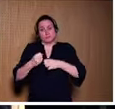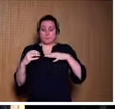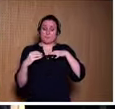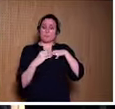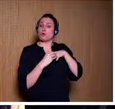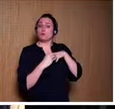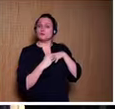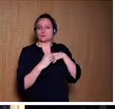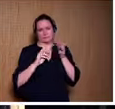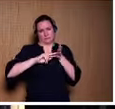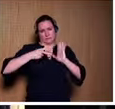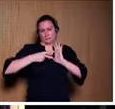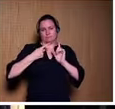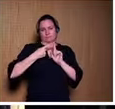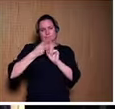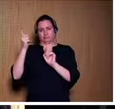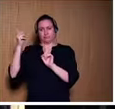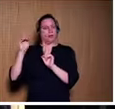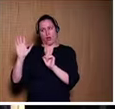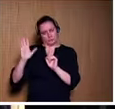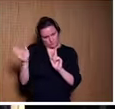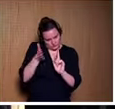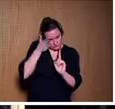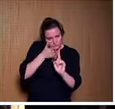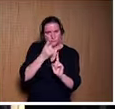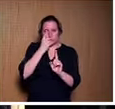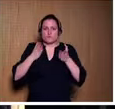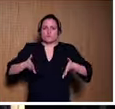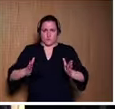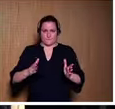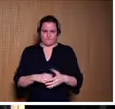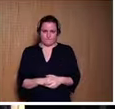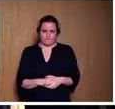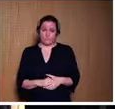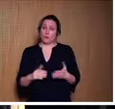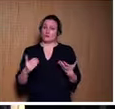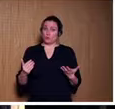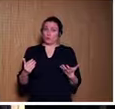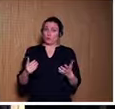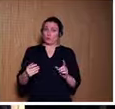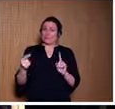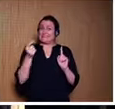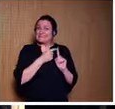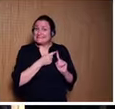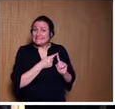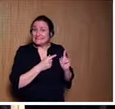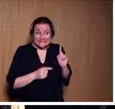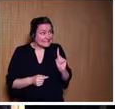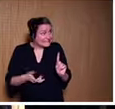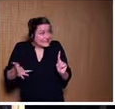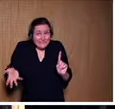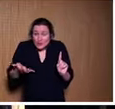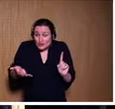at global, regional, and national level. This is the network that she represented, and we had her